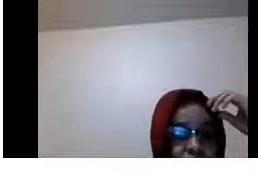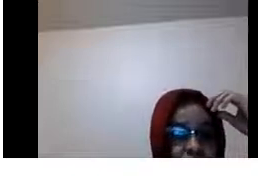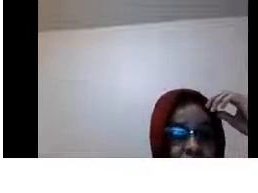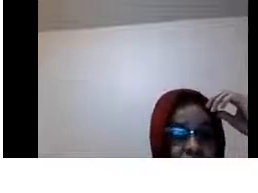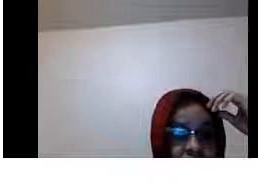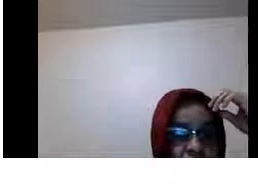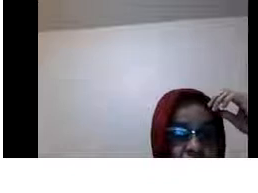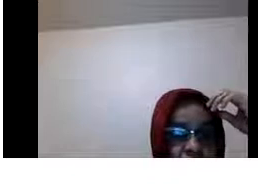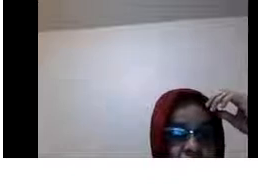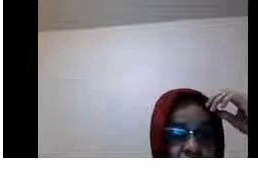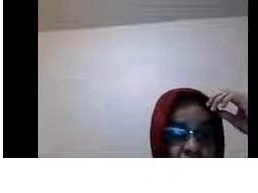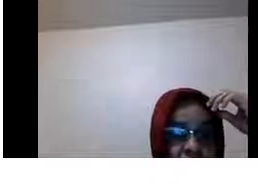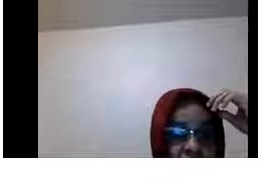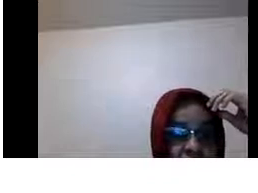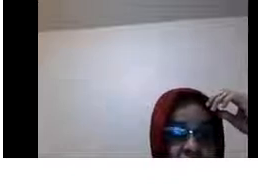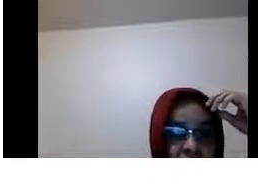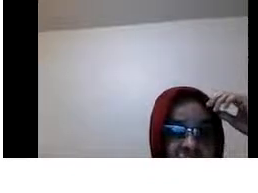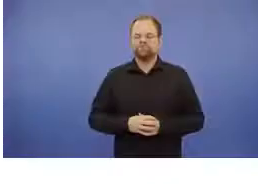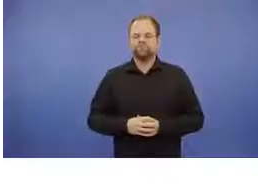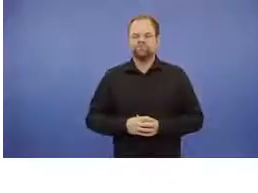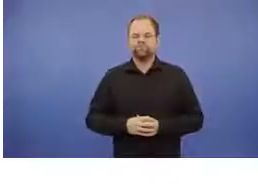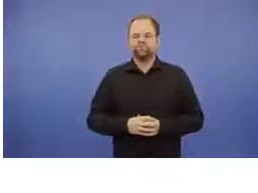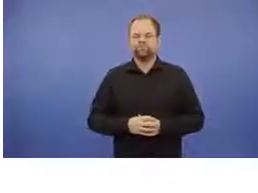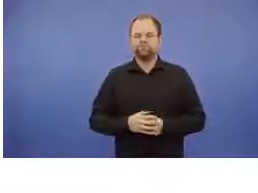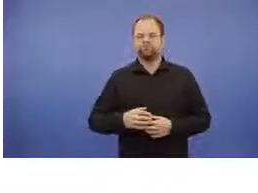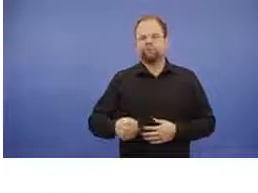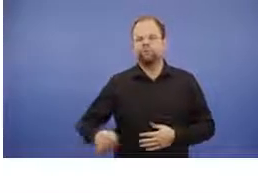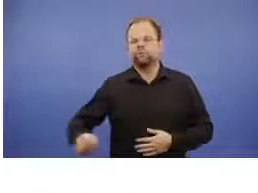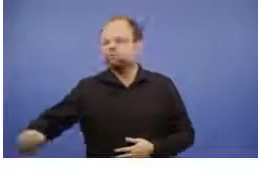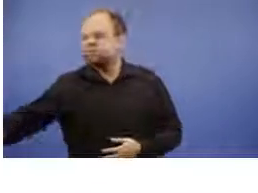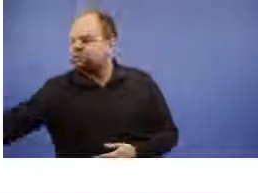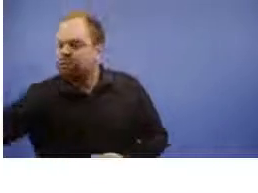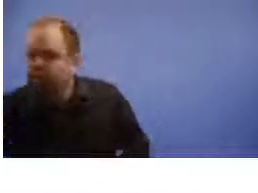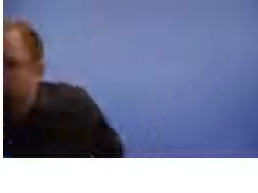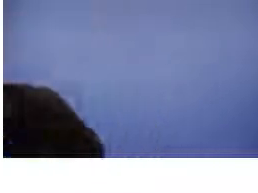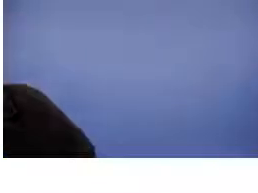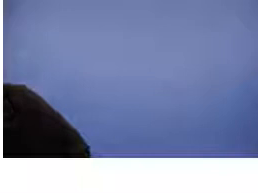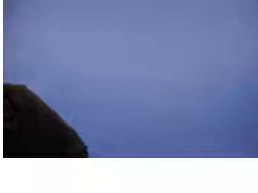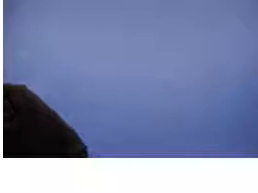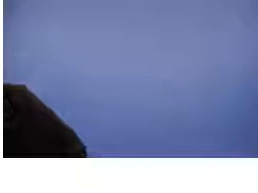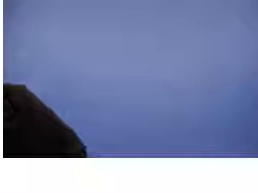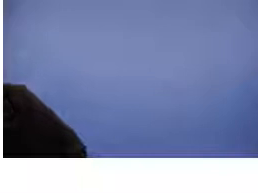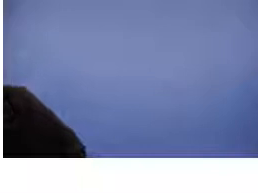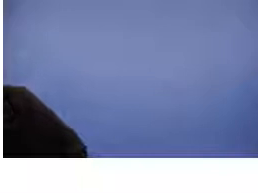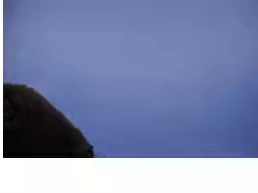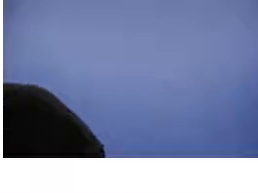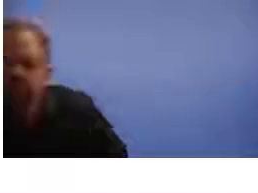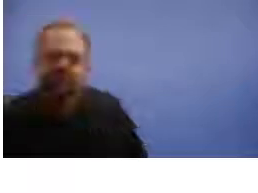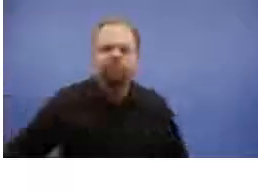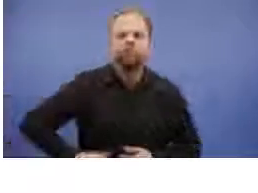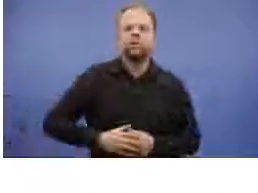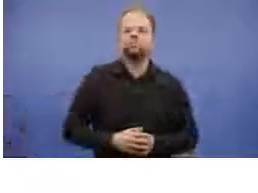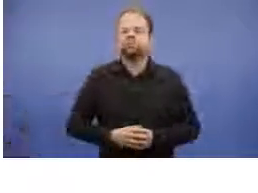distribution points were far from tents, and they have had to line up for a long time to receive their